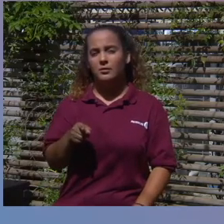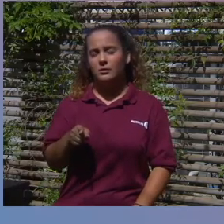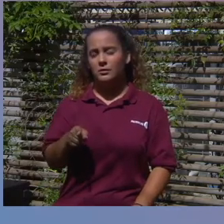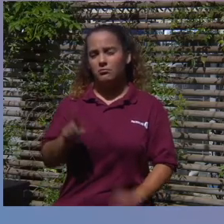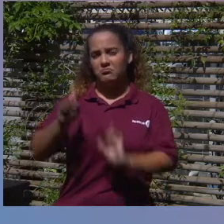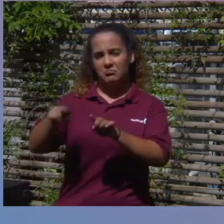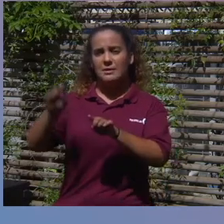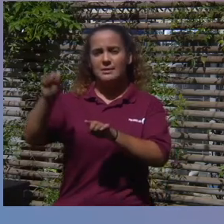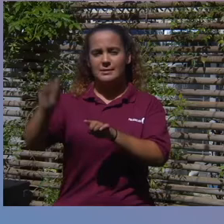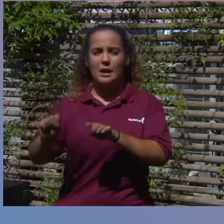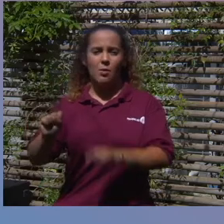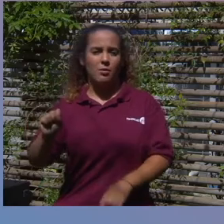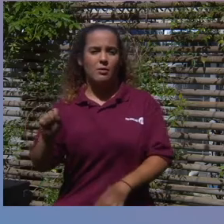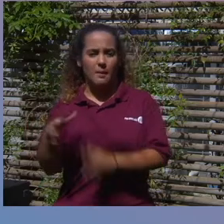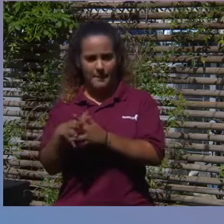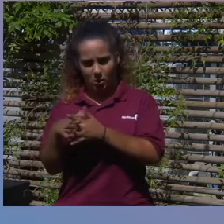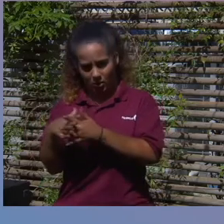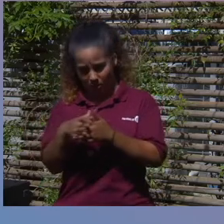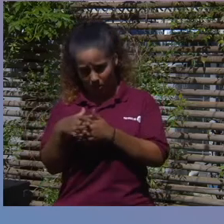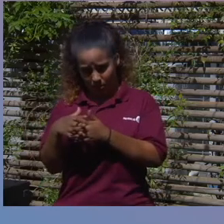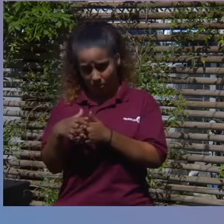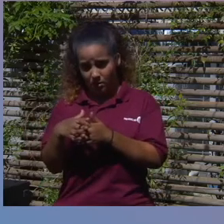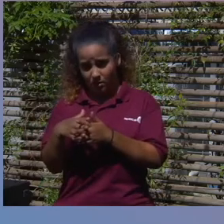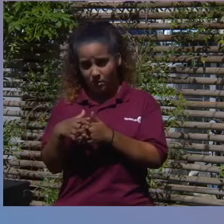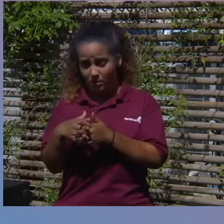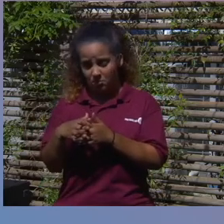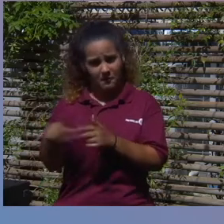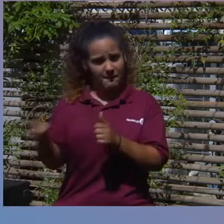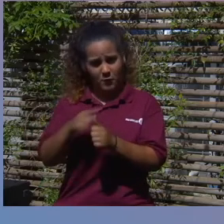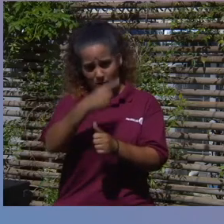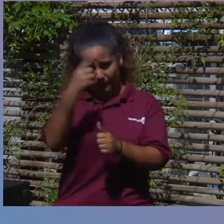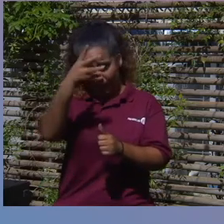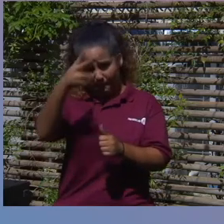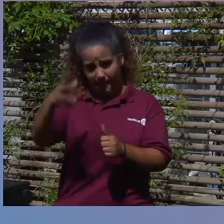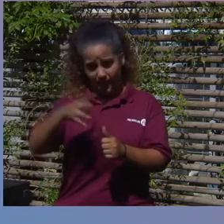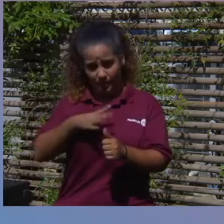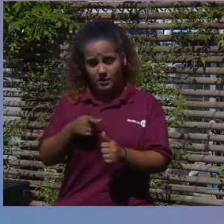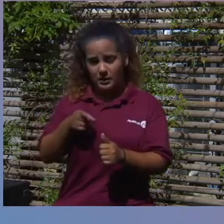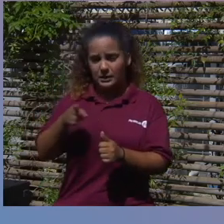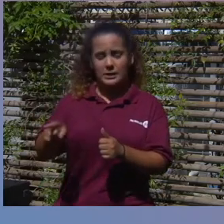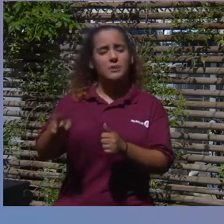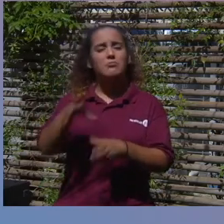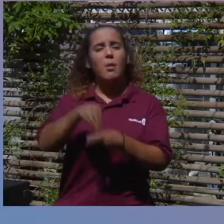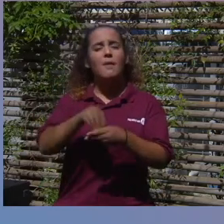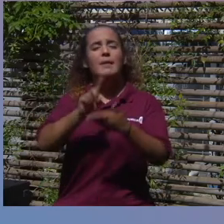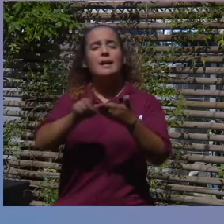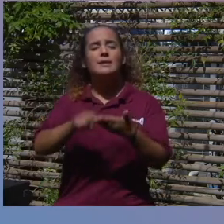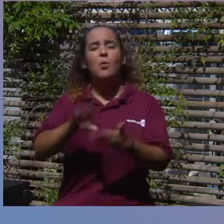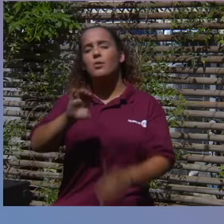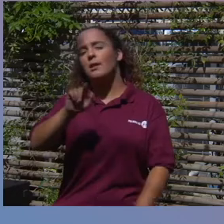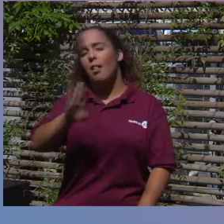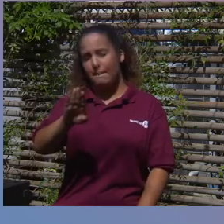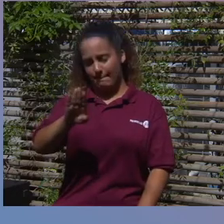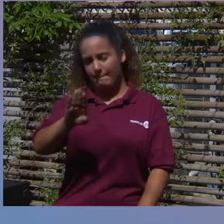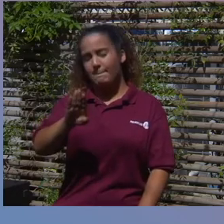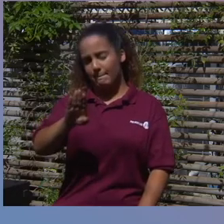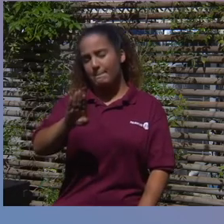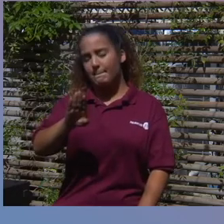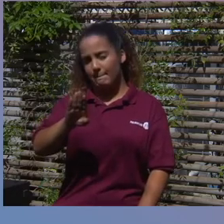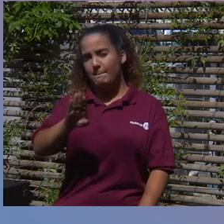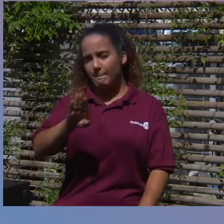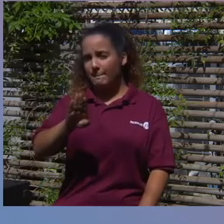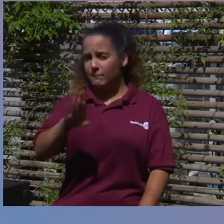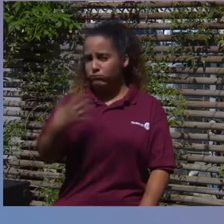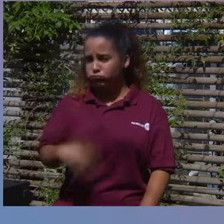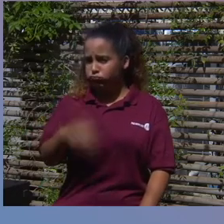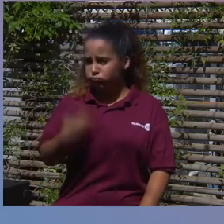South America. And he's the, one of the first black men to be in the Explorers Club, which is, you know, those, they're some